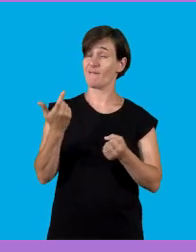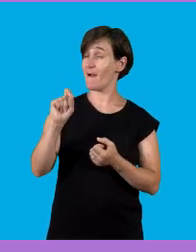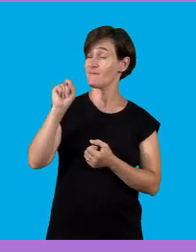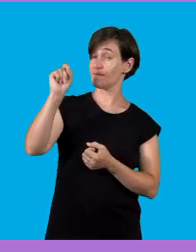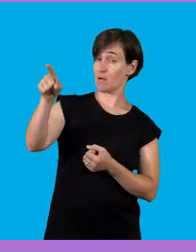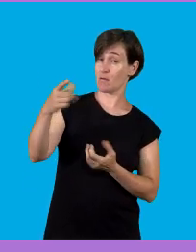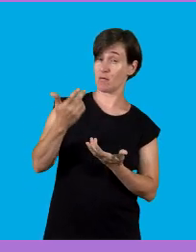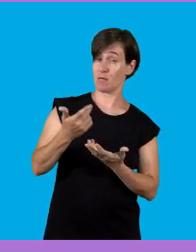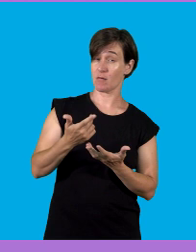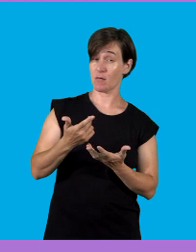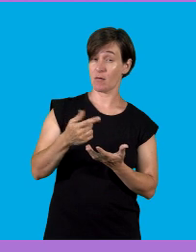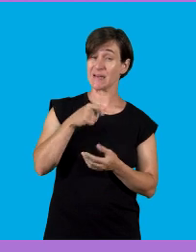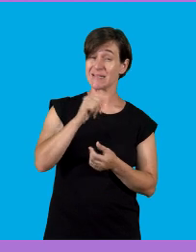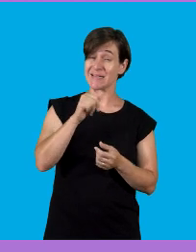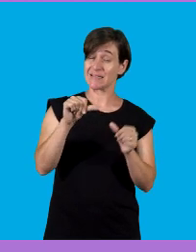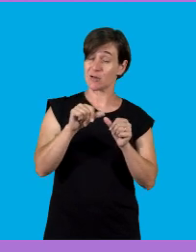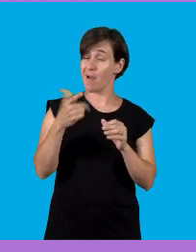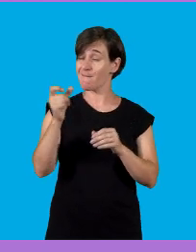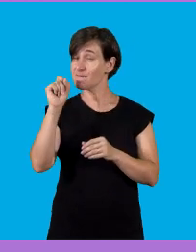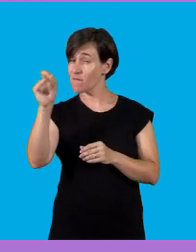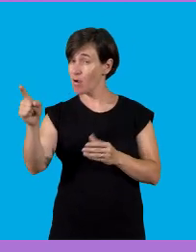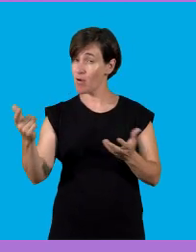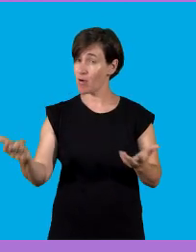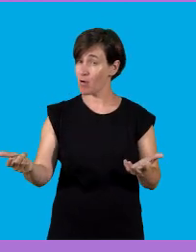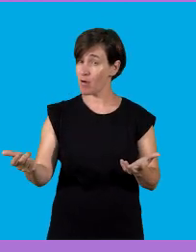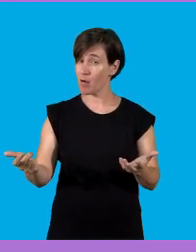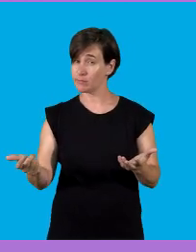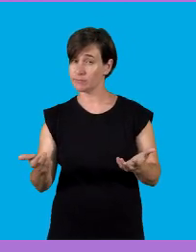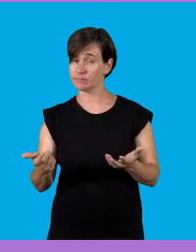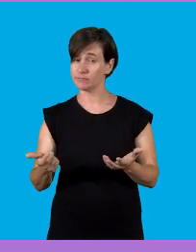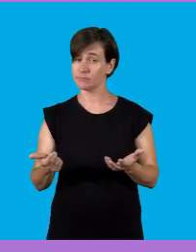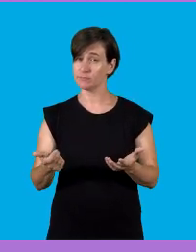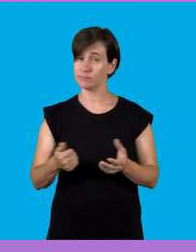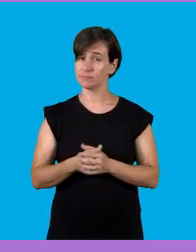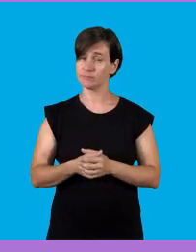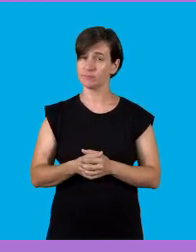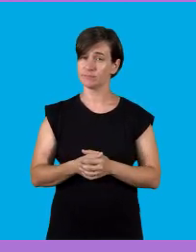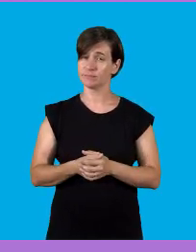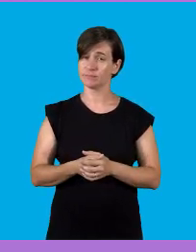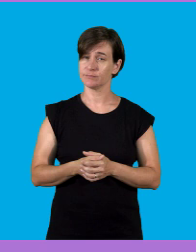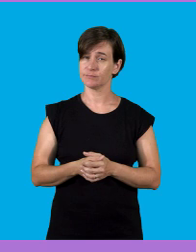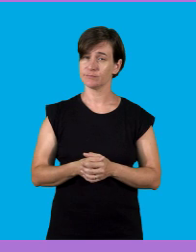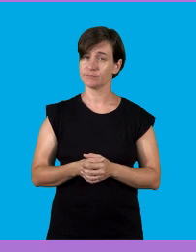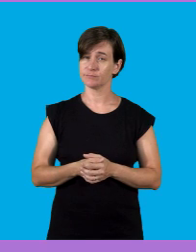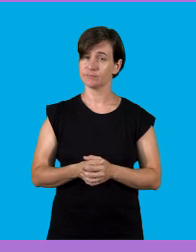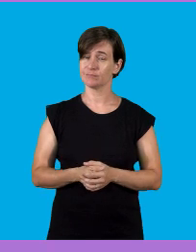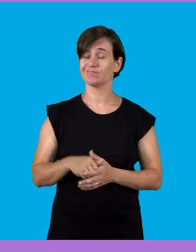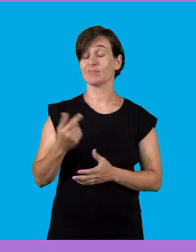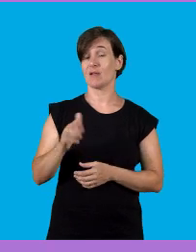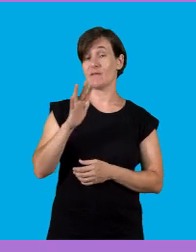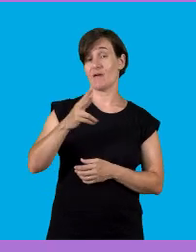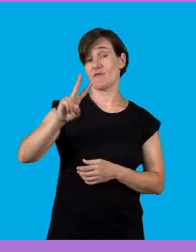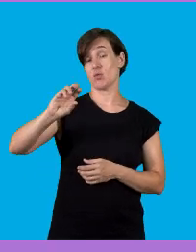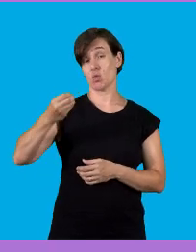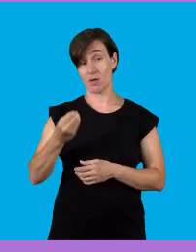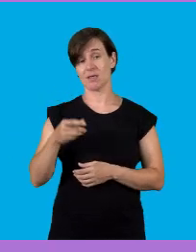520, right? It says determine how far, meaning, okay, Dion can drive with that fuel, so it will give me